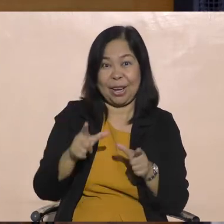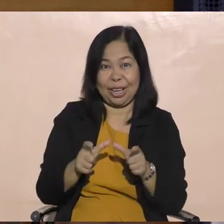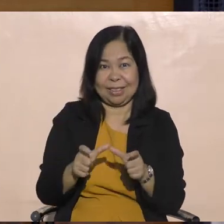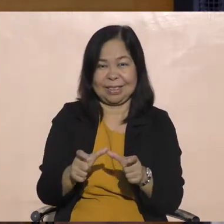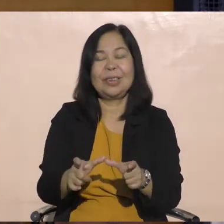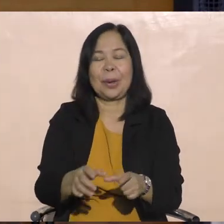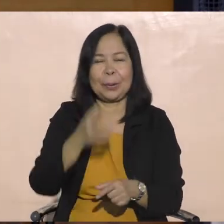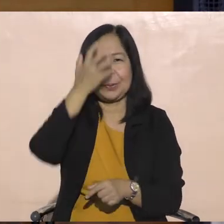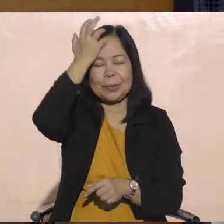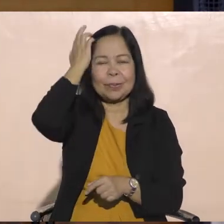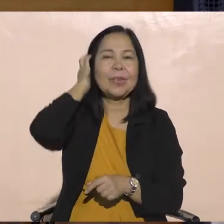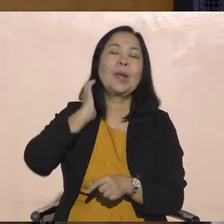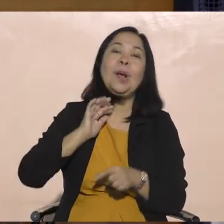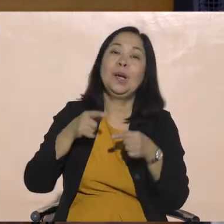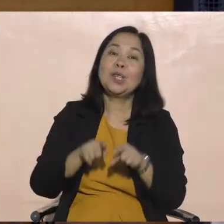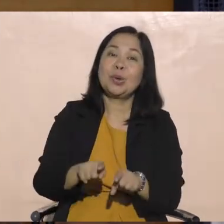During World War II,